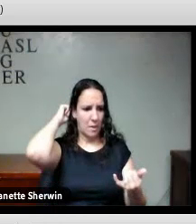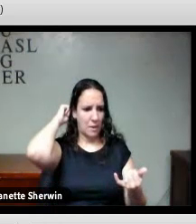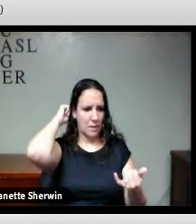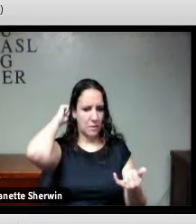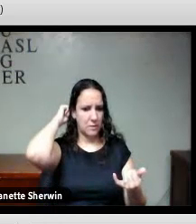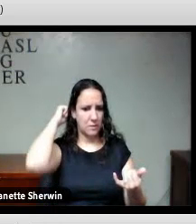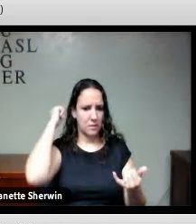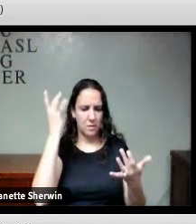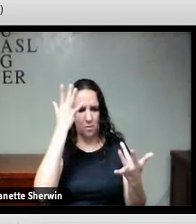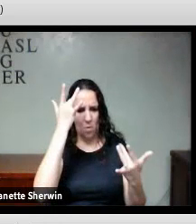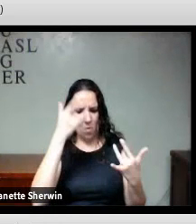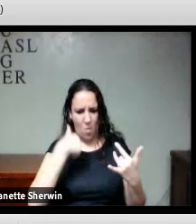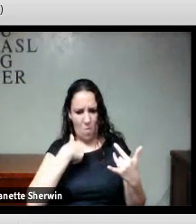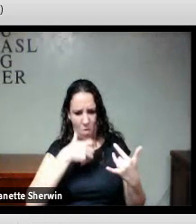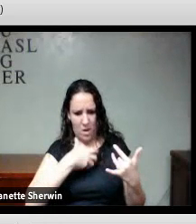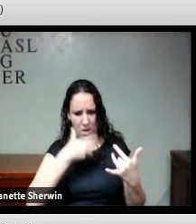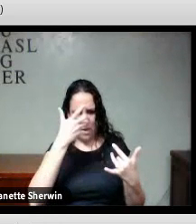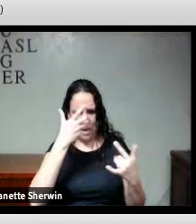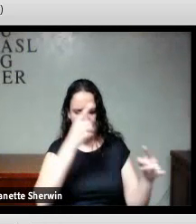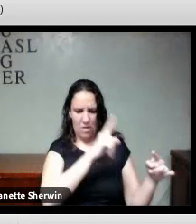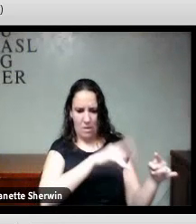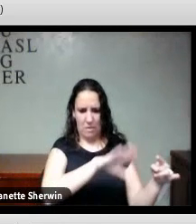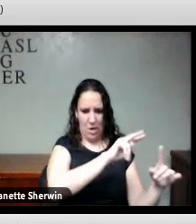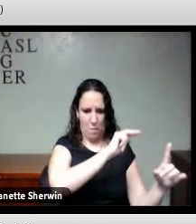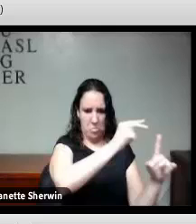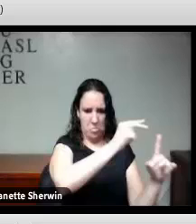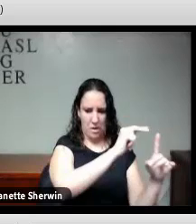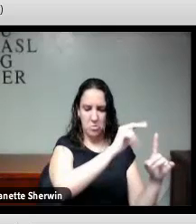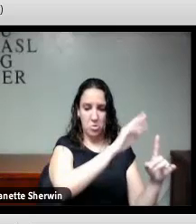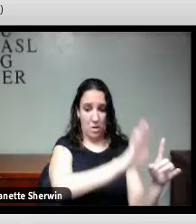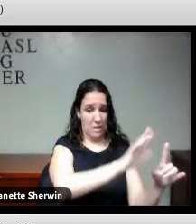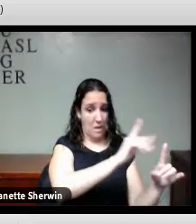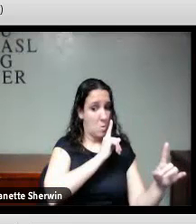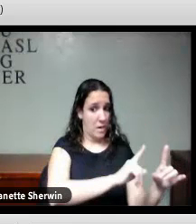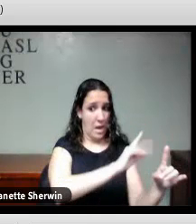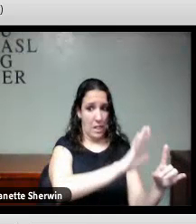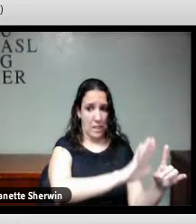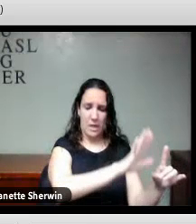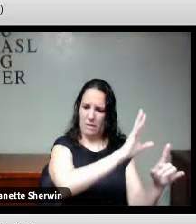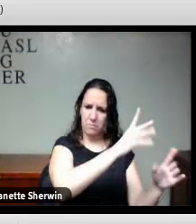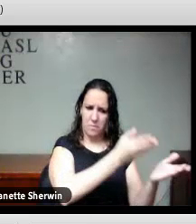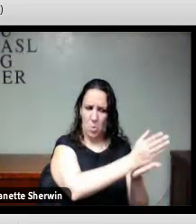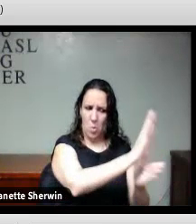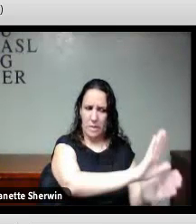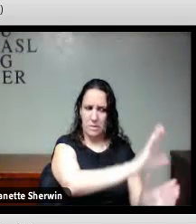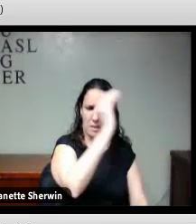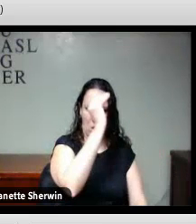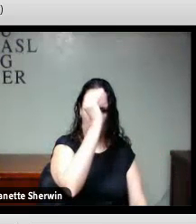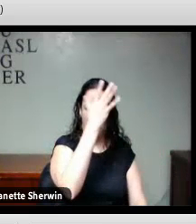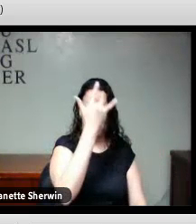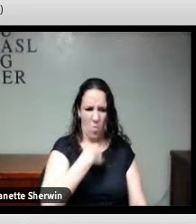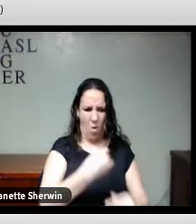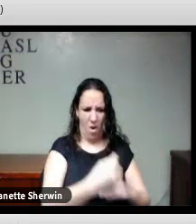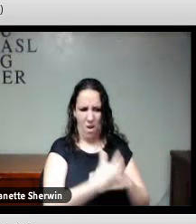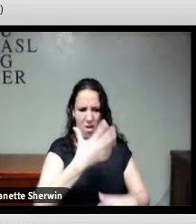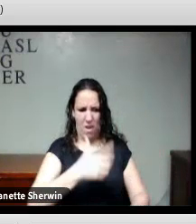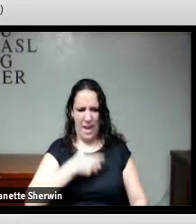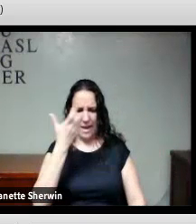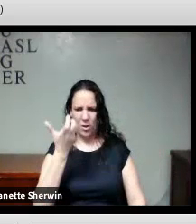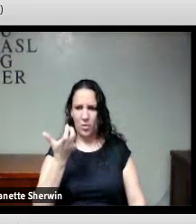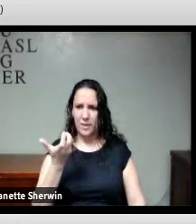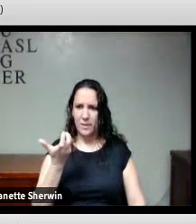you angry? They have their perception, they have their reality, they have a right to their opinion. So why is that making you angry? And